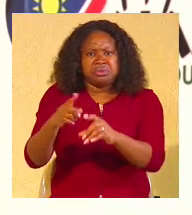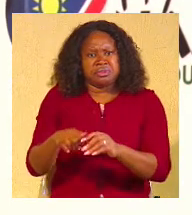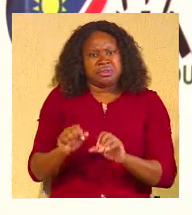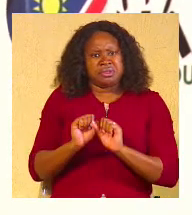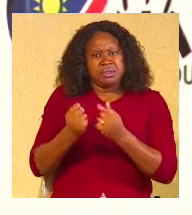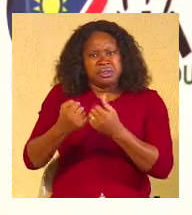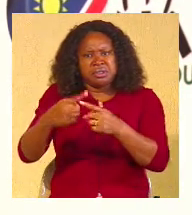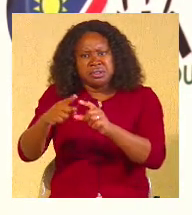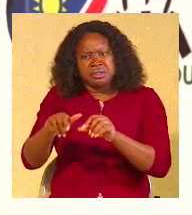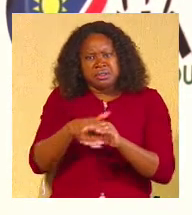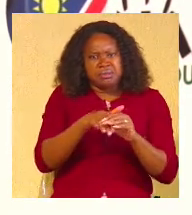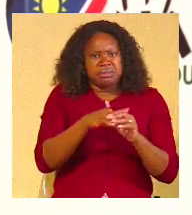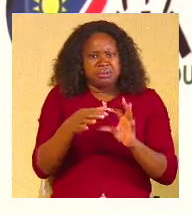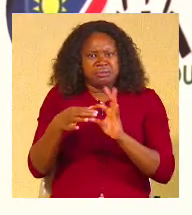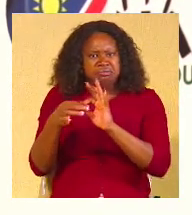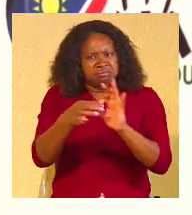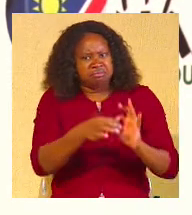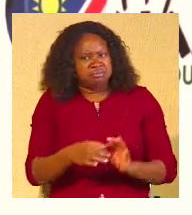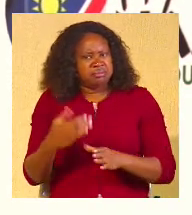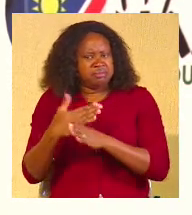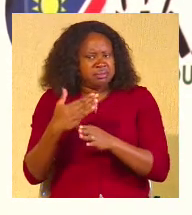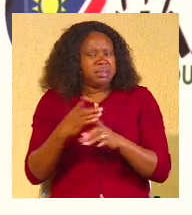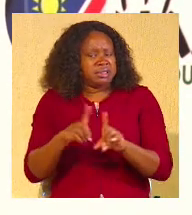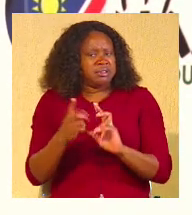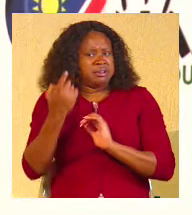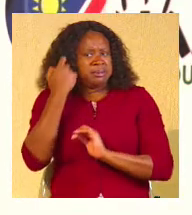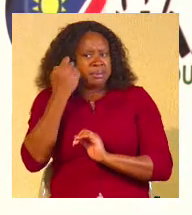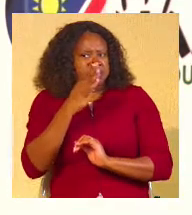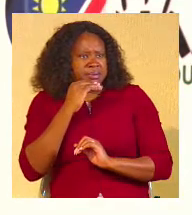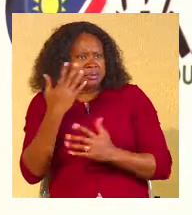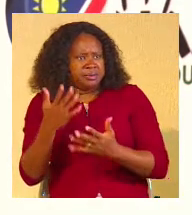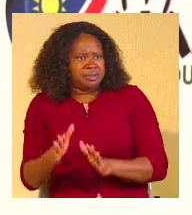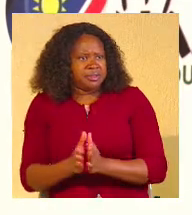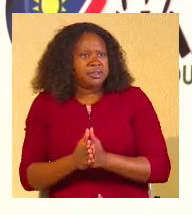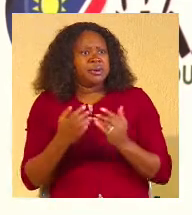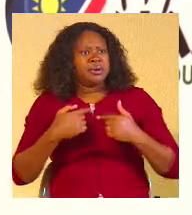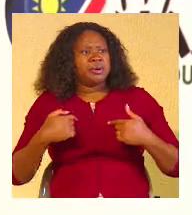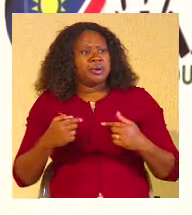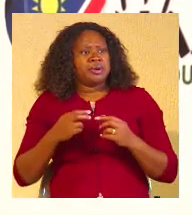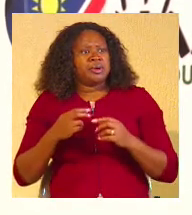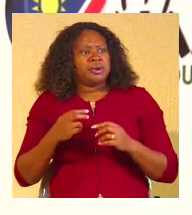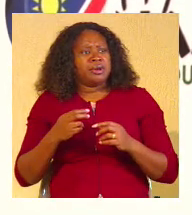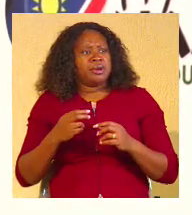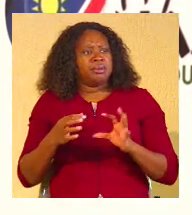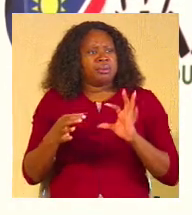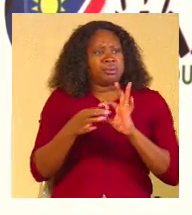stakeholders. And as has been mentioned by our minister, we have collaborated with,